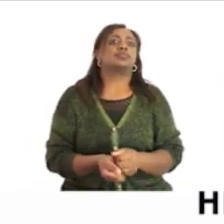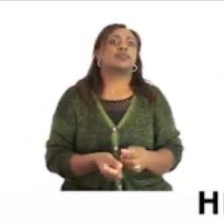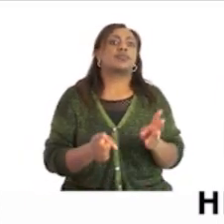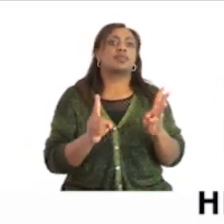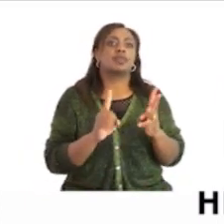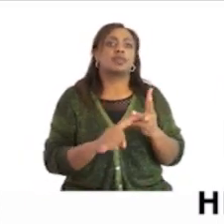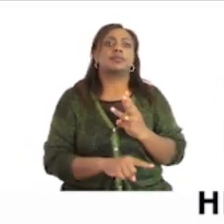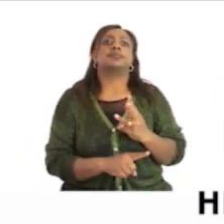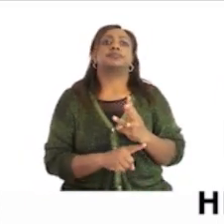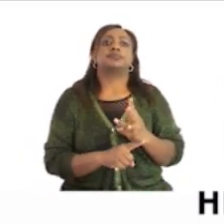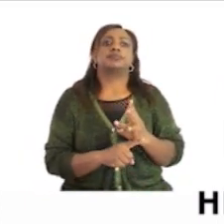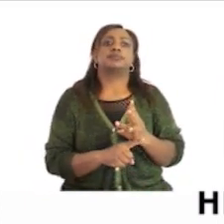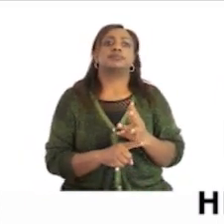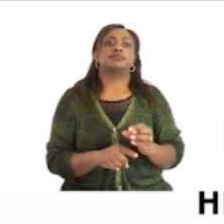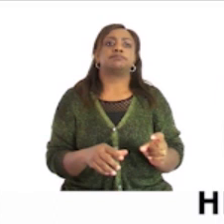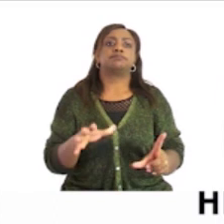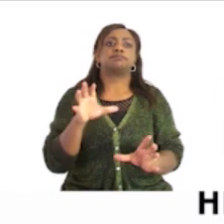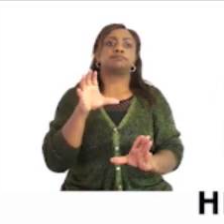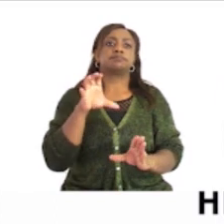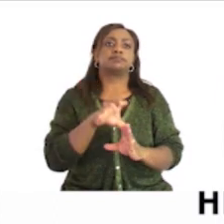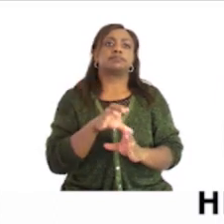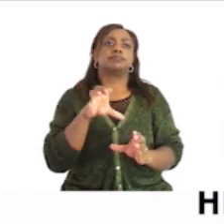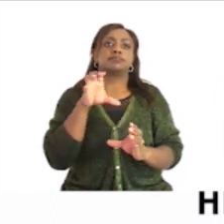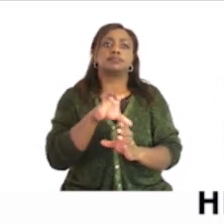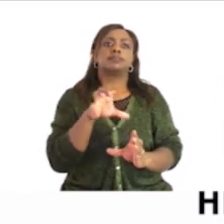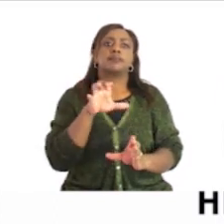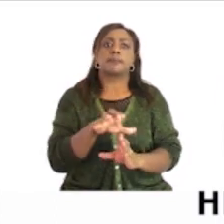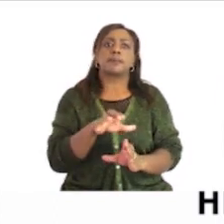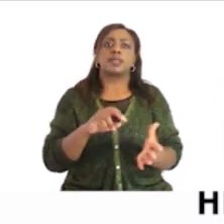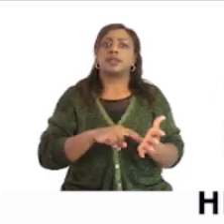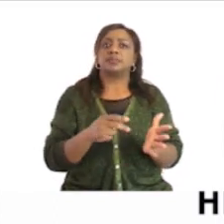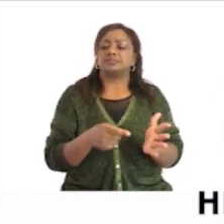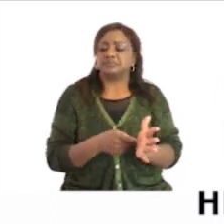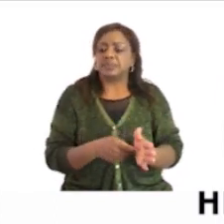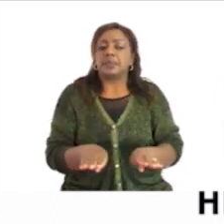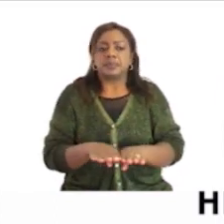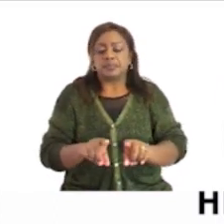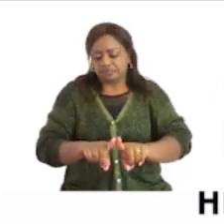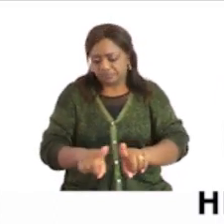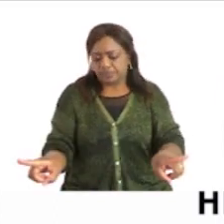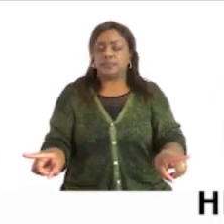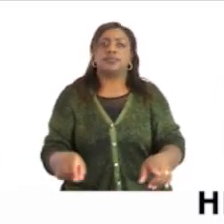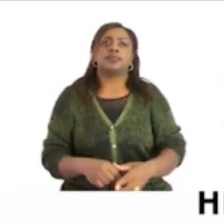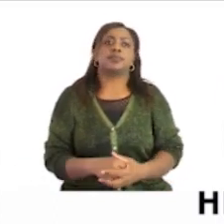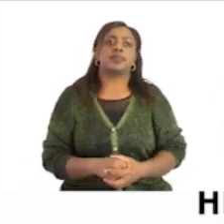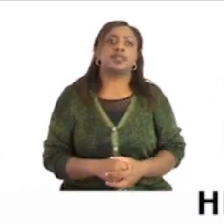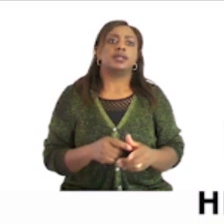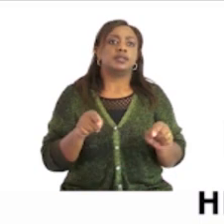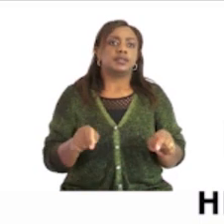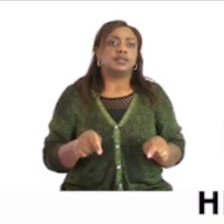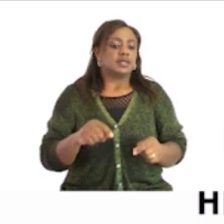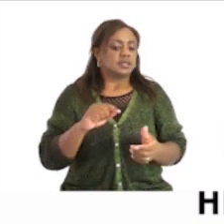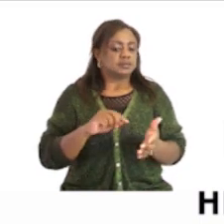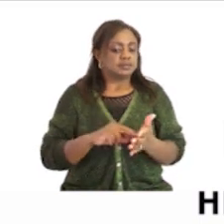change. And the last word is affect. Can make a difference. So that is something